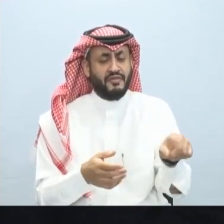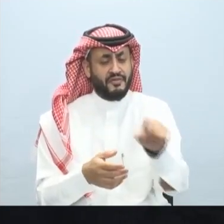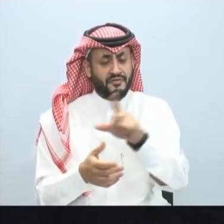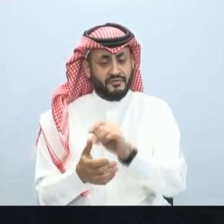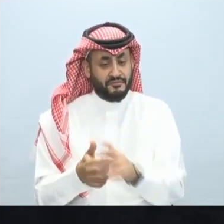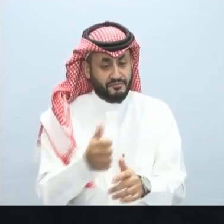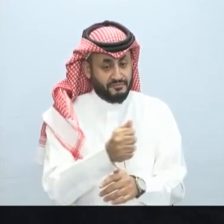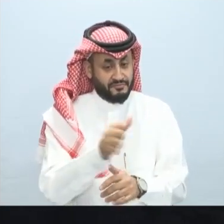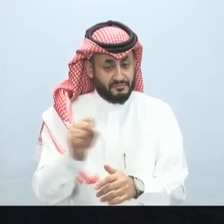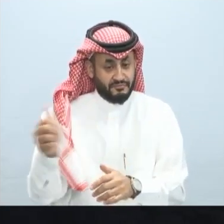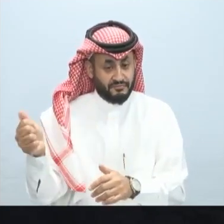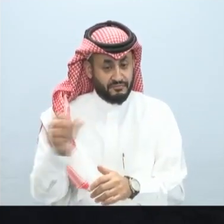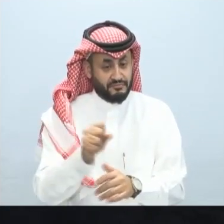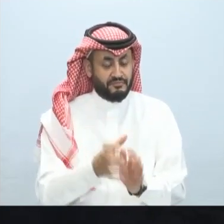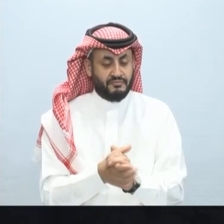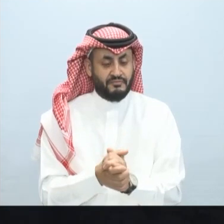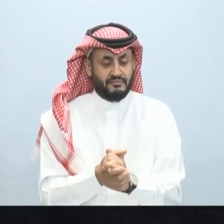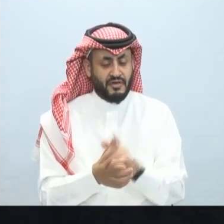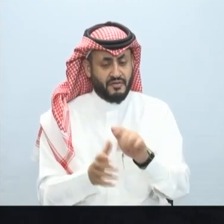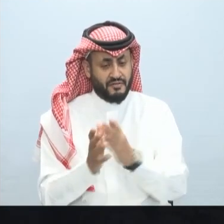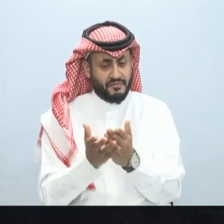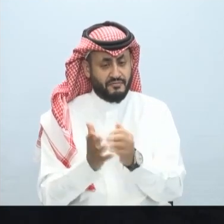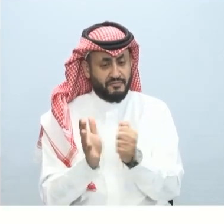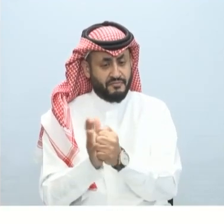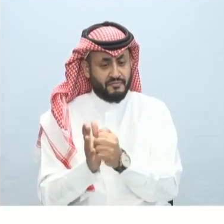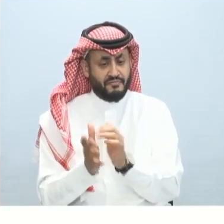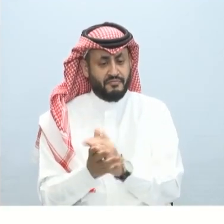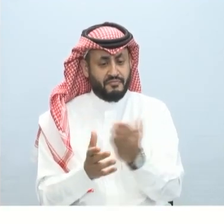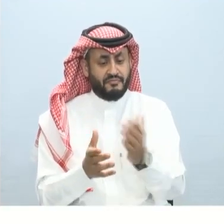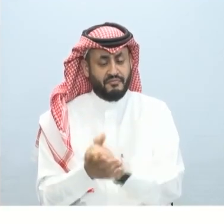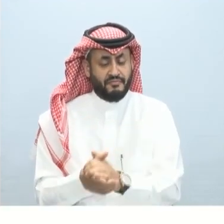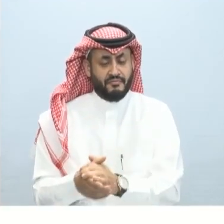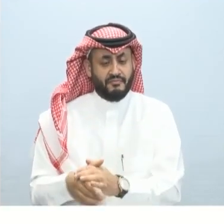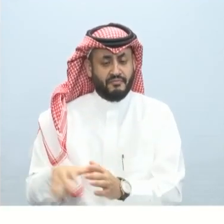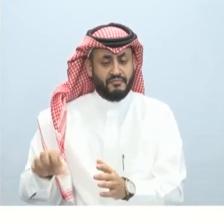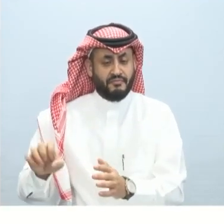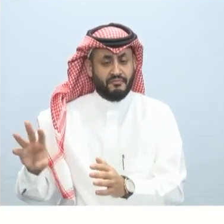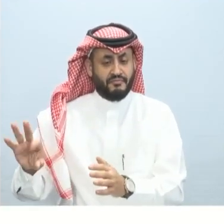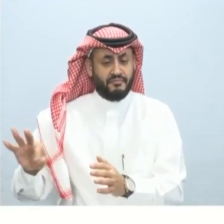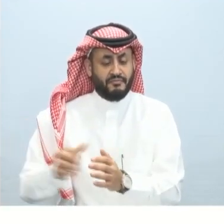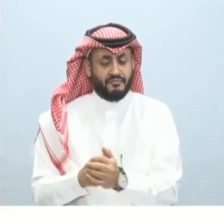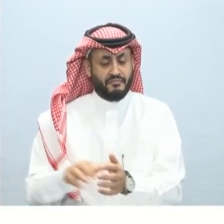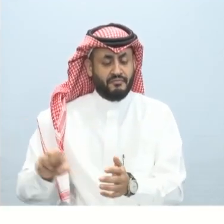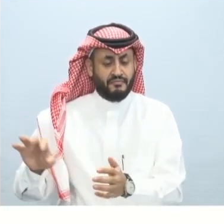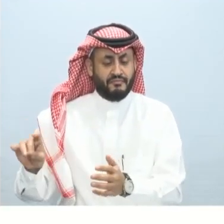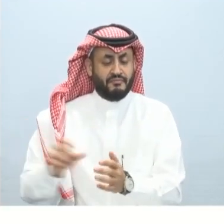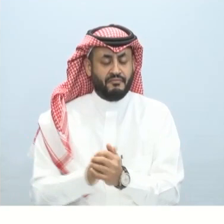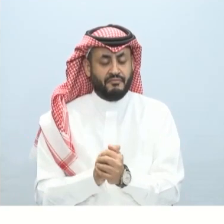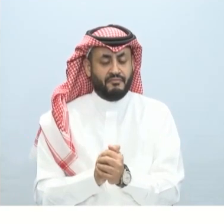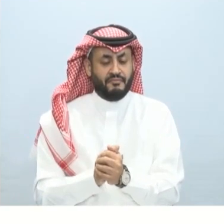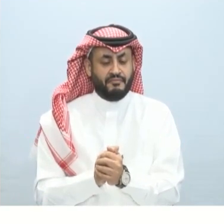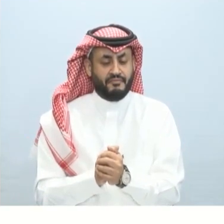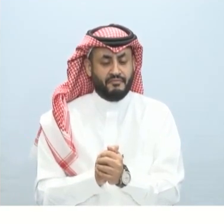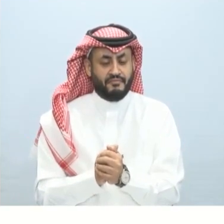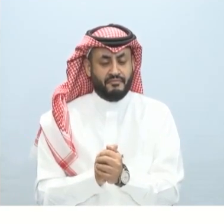the positive degree. Now this is going to be your homework on pages number 58 and 59. You are going to revise and see what you